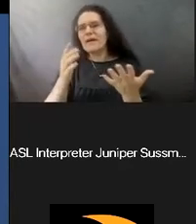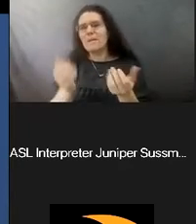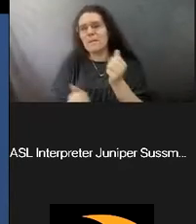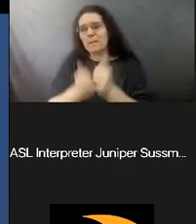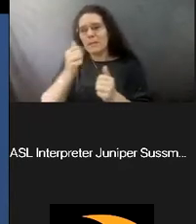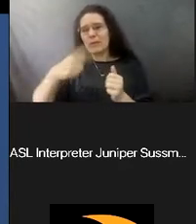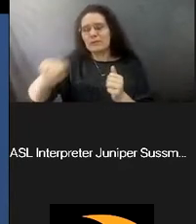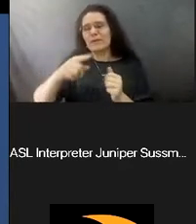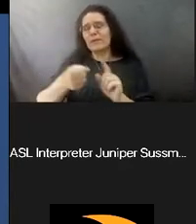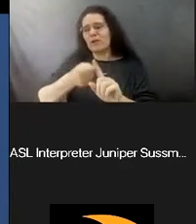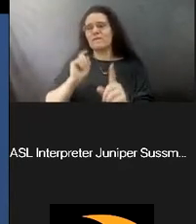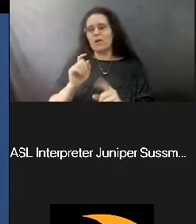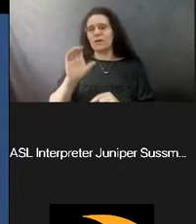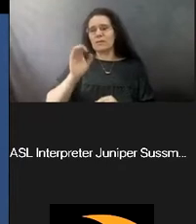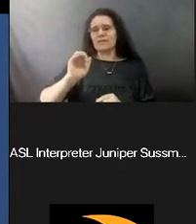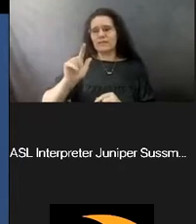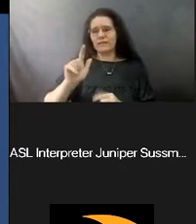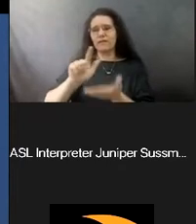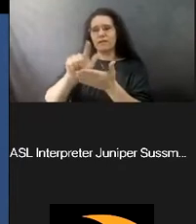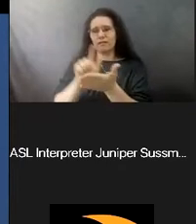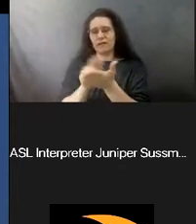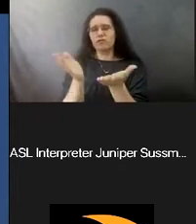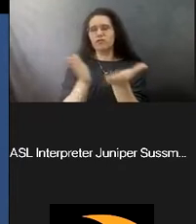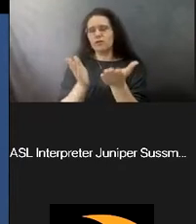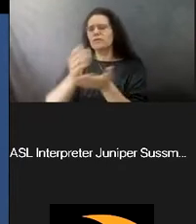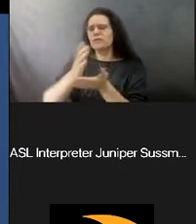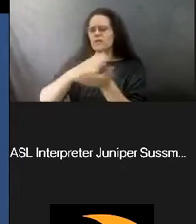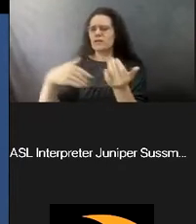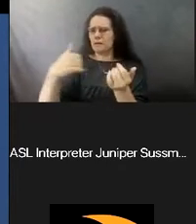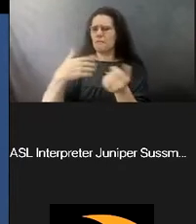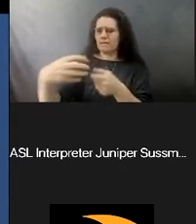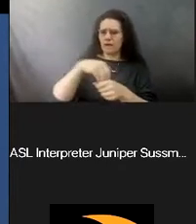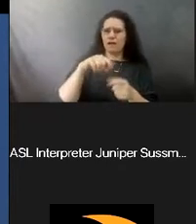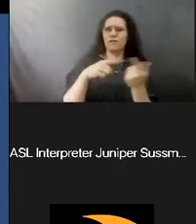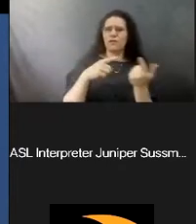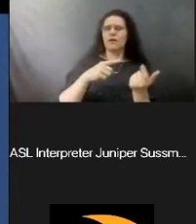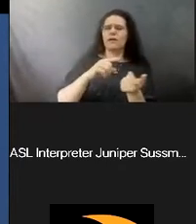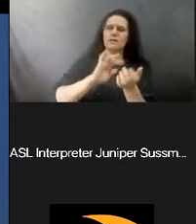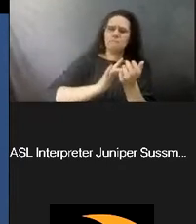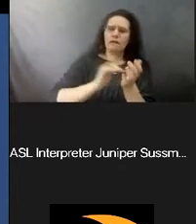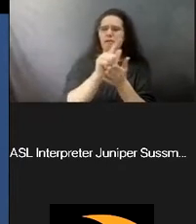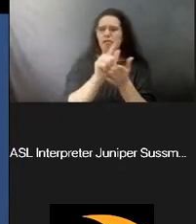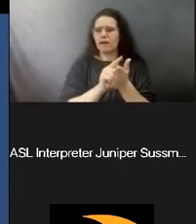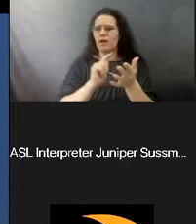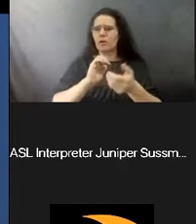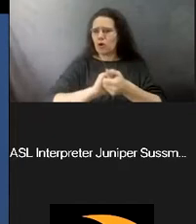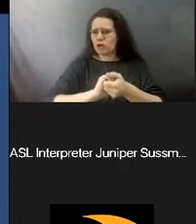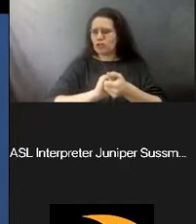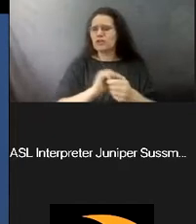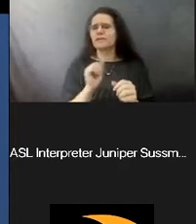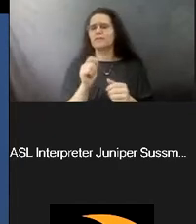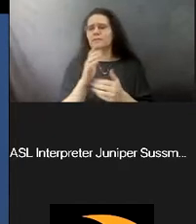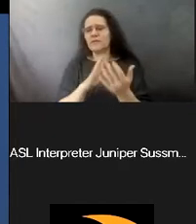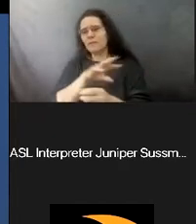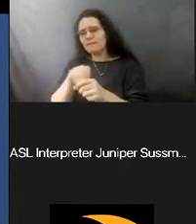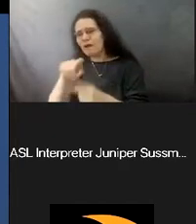legal services, some of whom may actually have a medical legal partnership. Some are perhaps having conversations with those health center